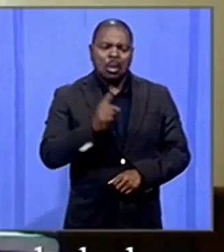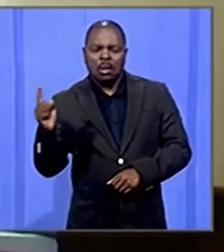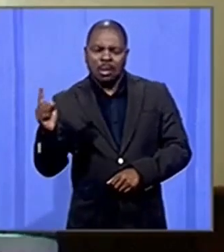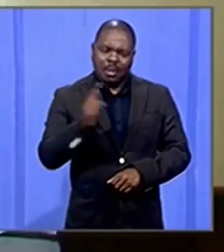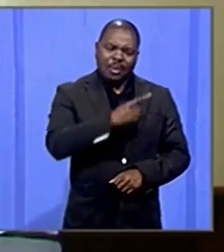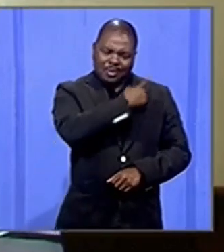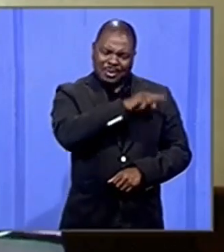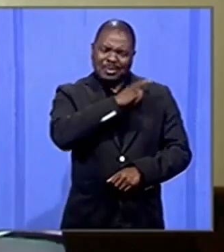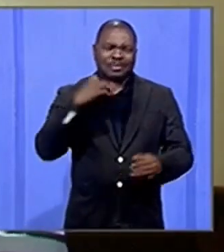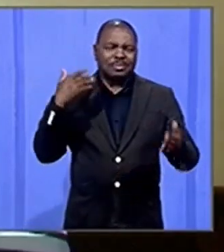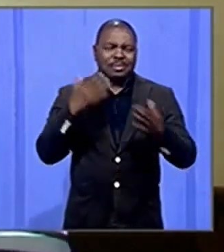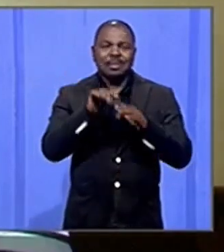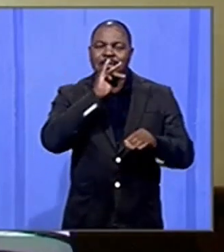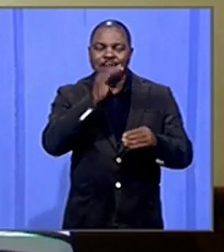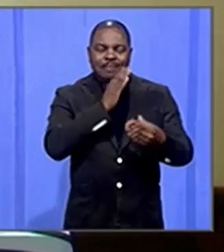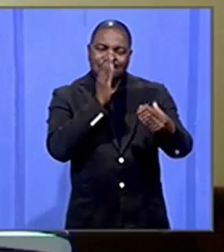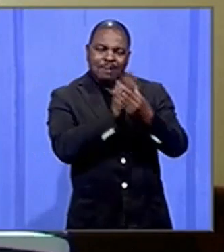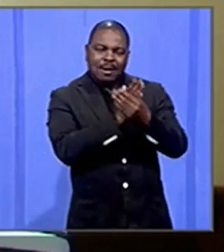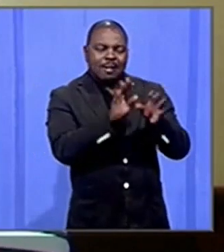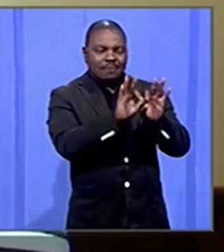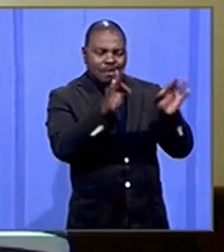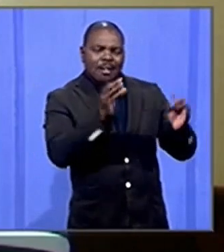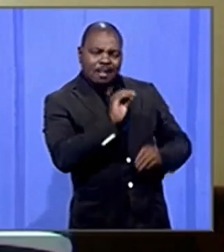a hospital file. So